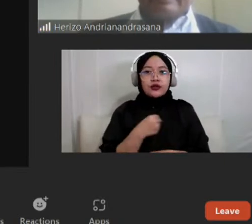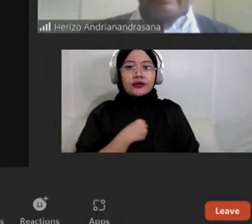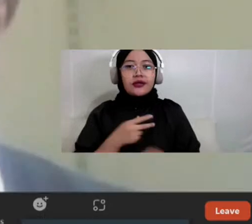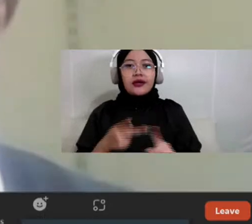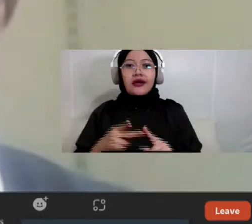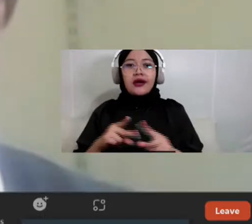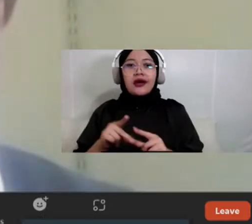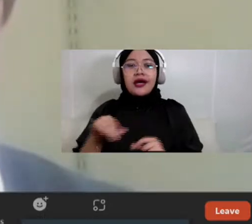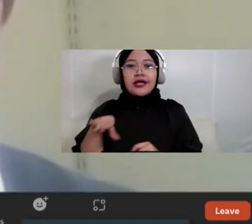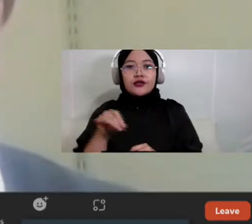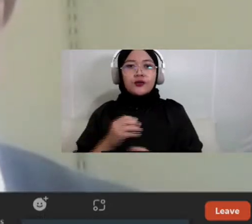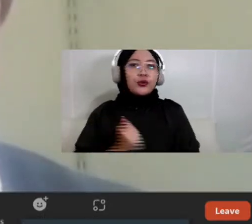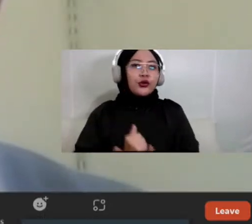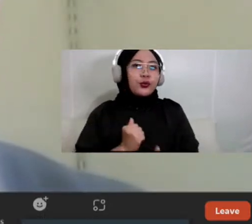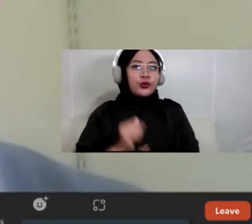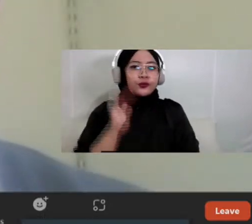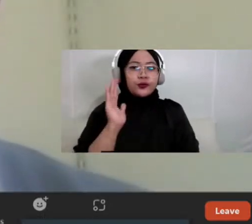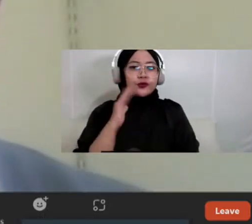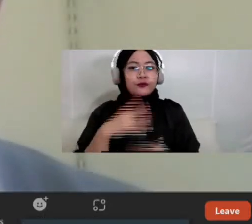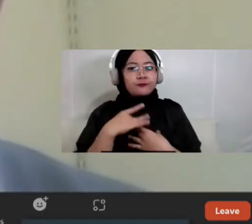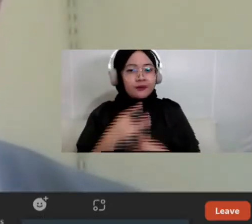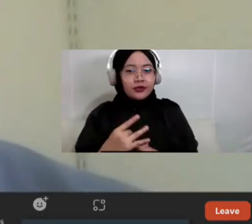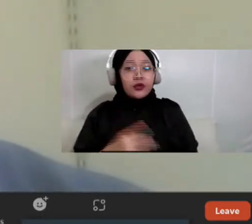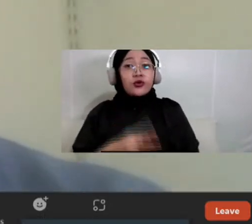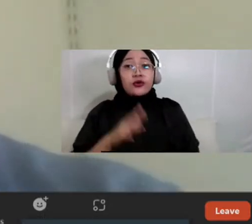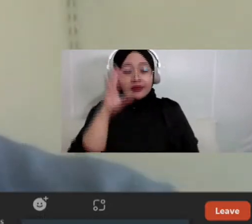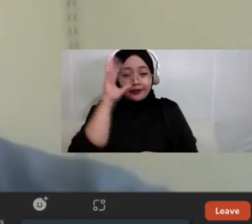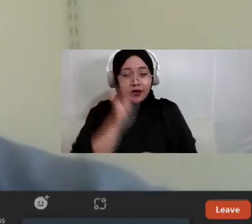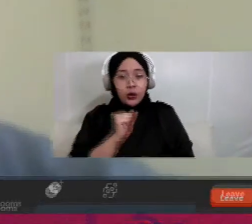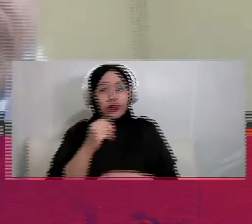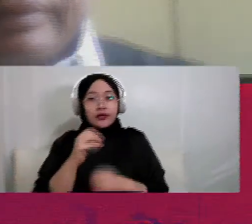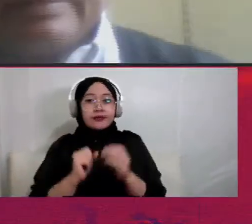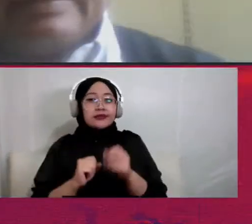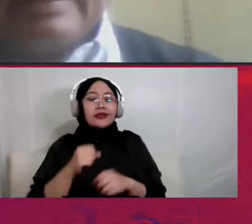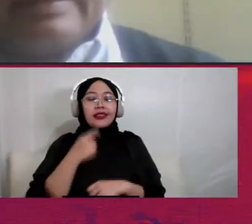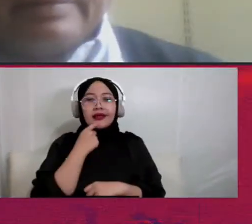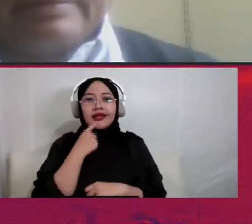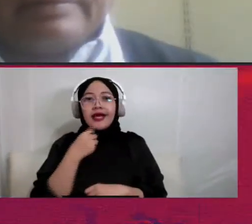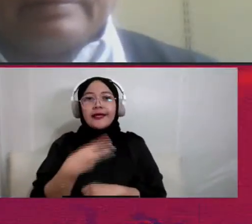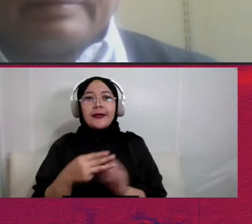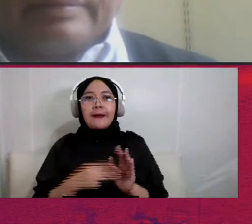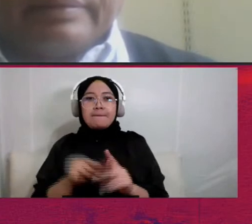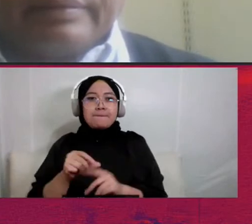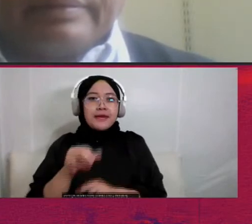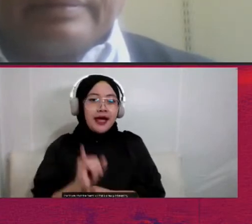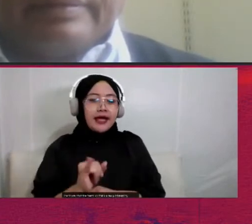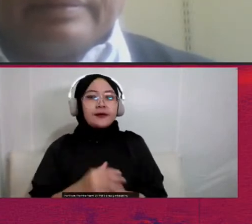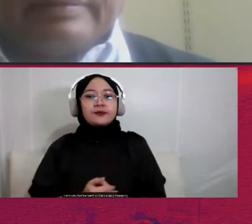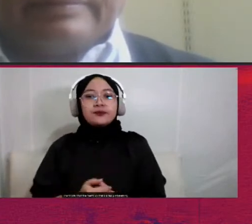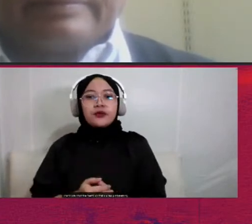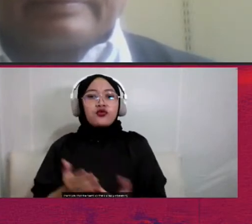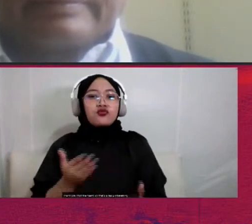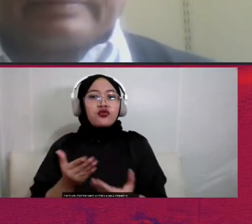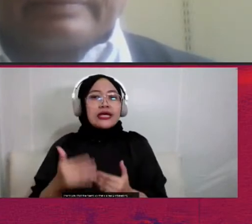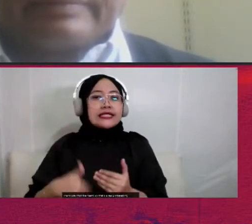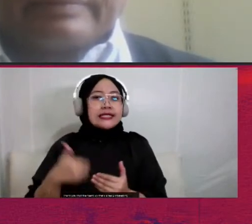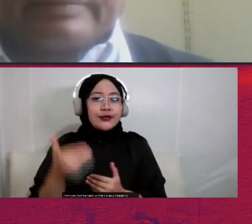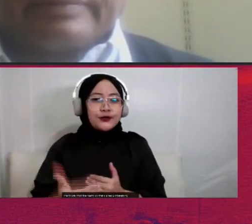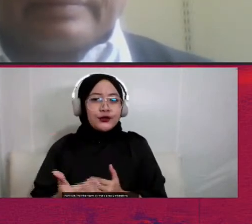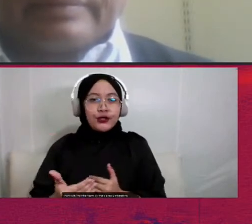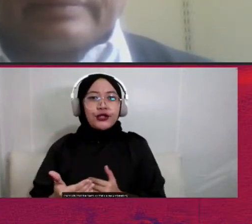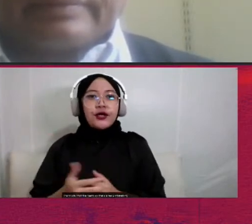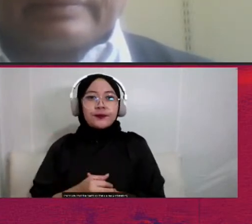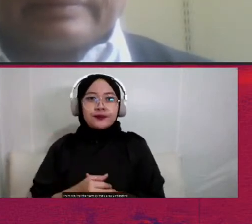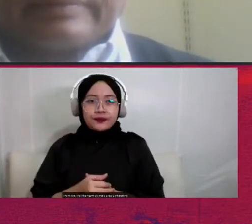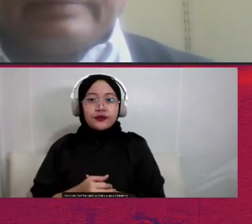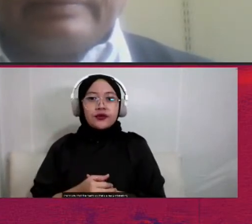presentation, adding more understanding to the EMPI. So I think we can go to our